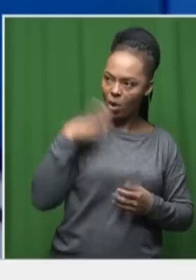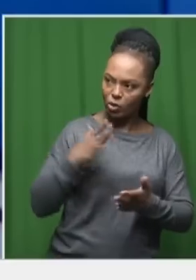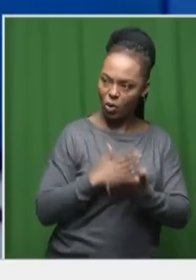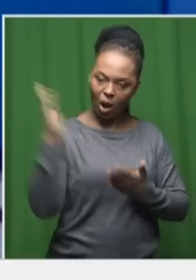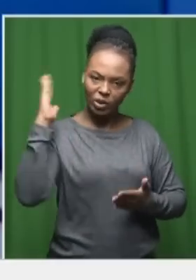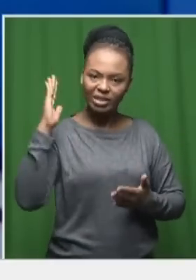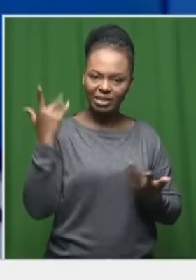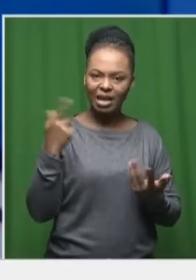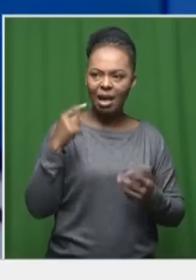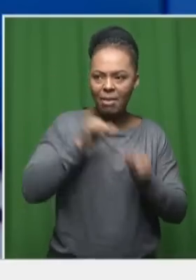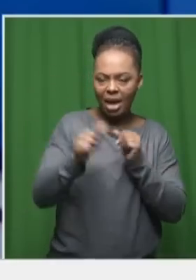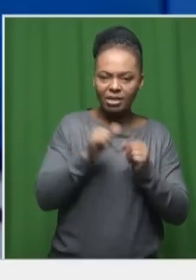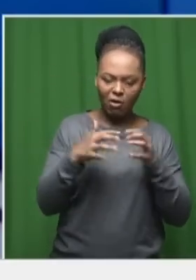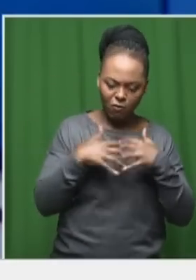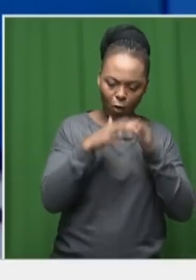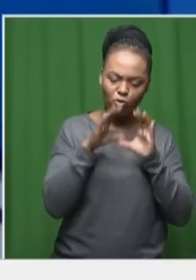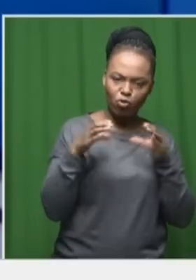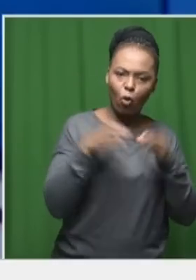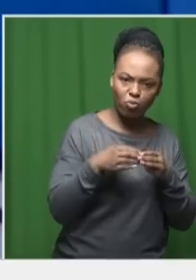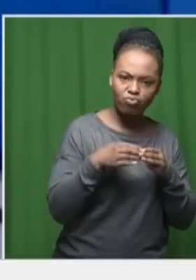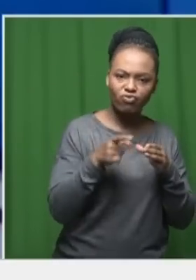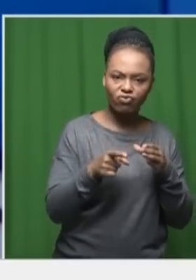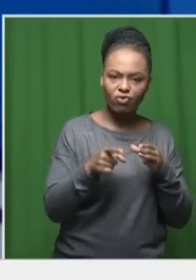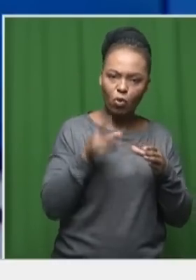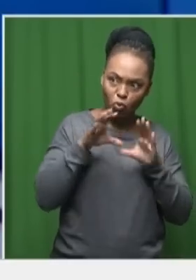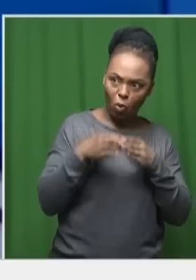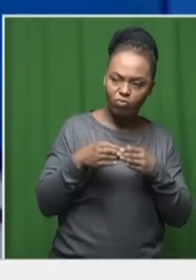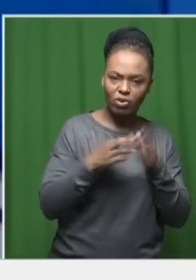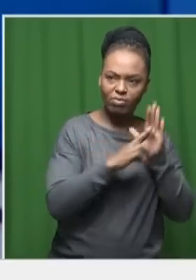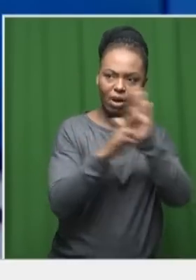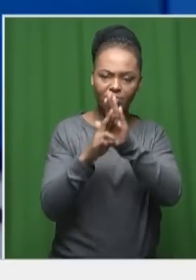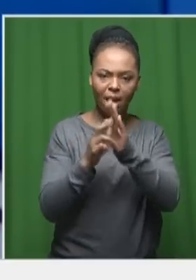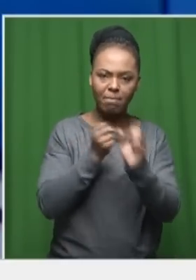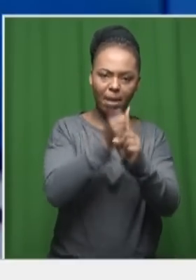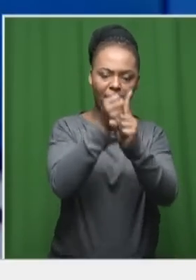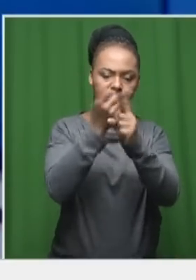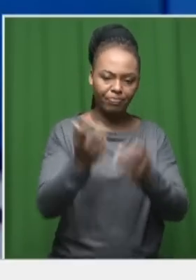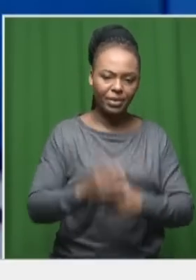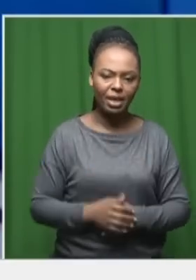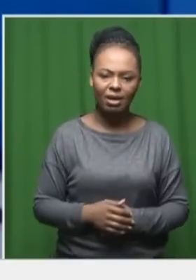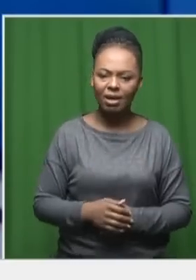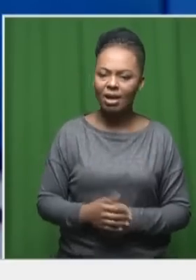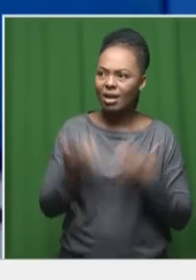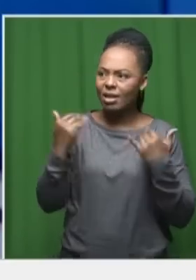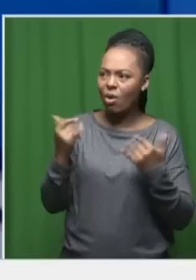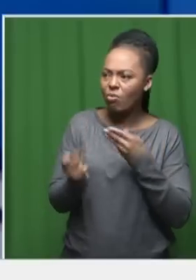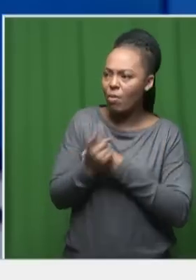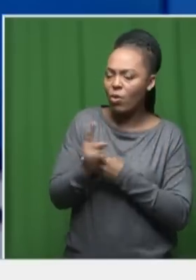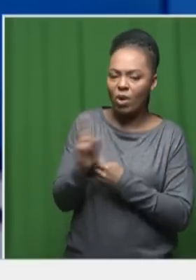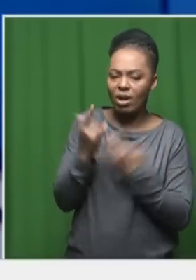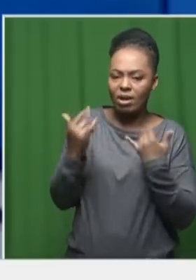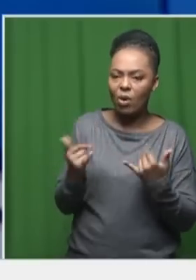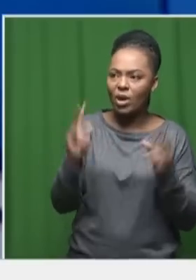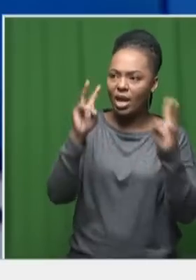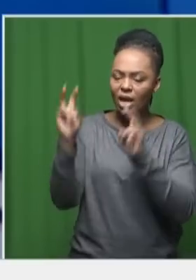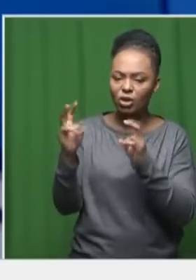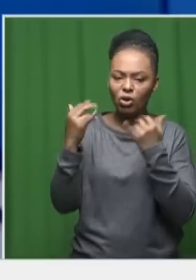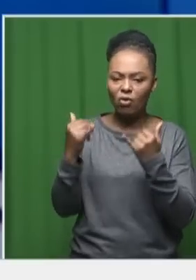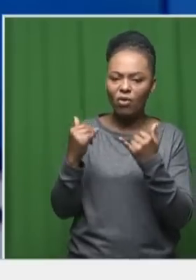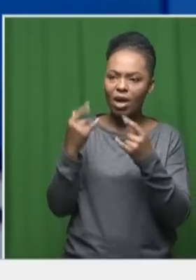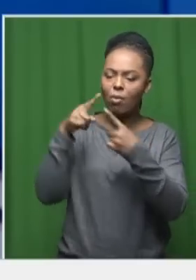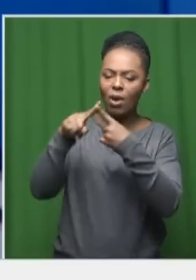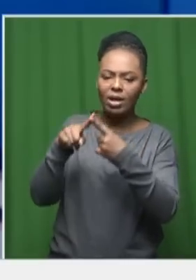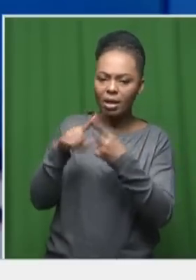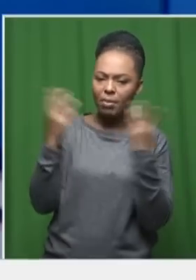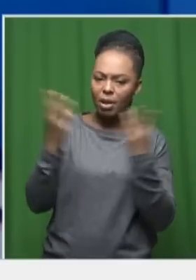Free State Premier's home has burned down. What should happen in that instance? Going back to your earlier point,